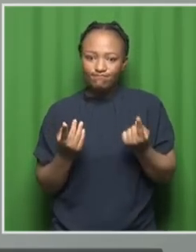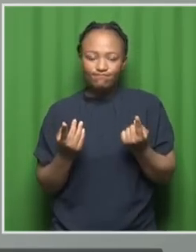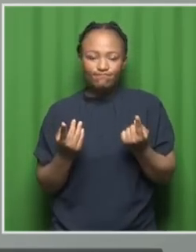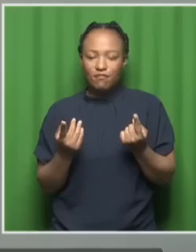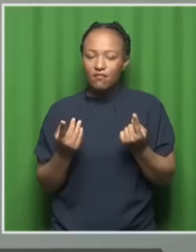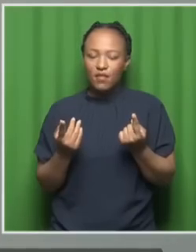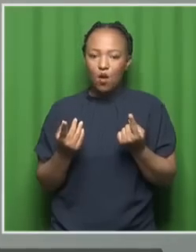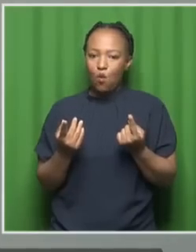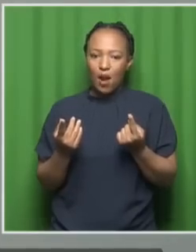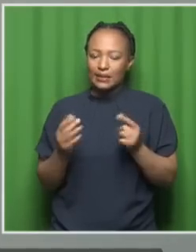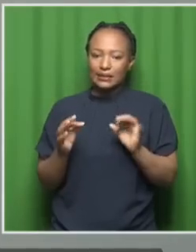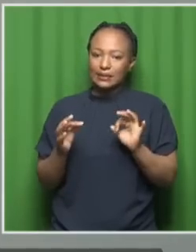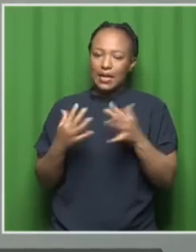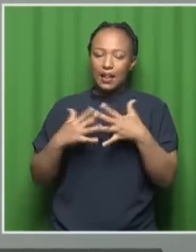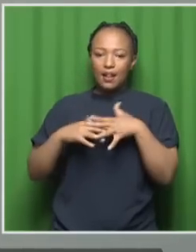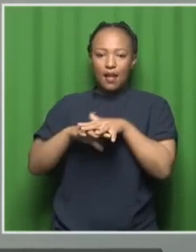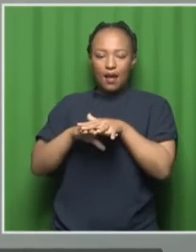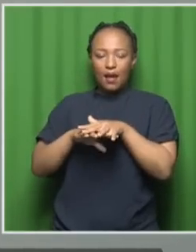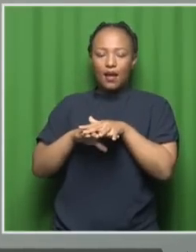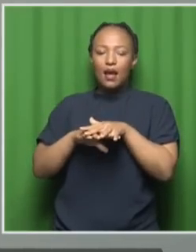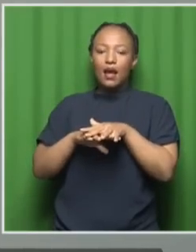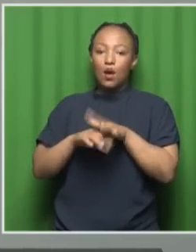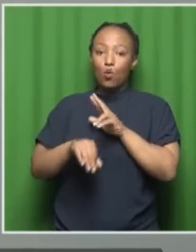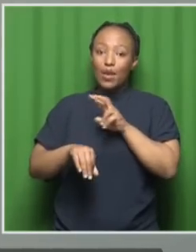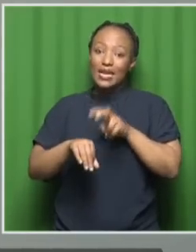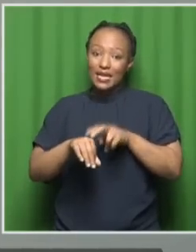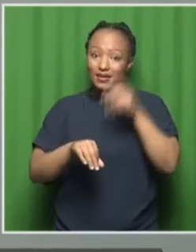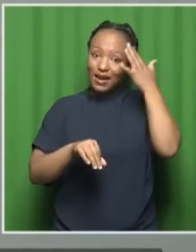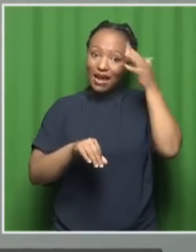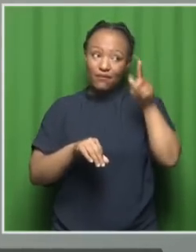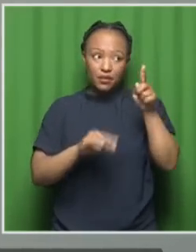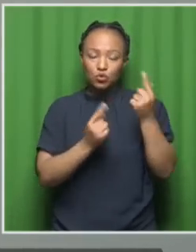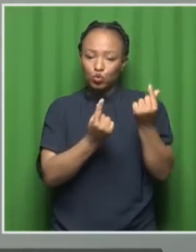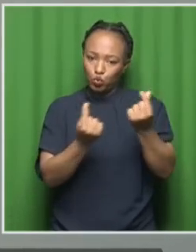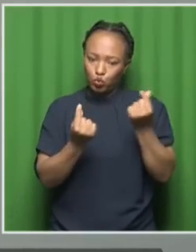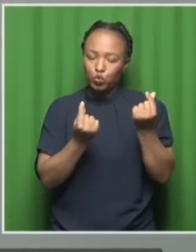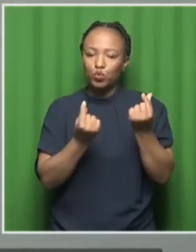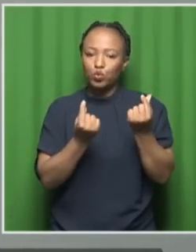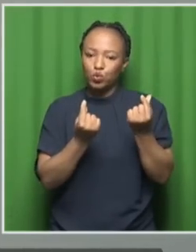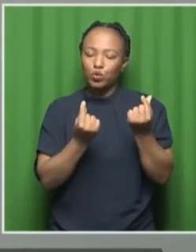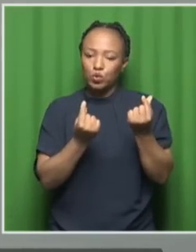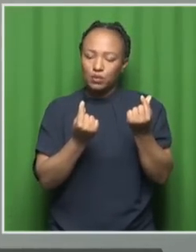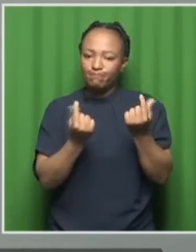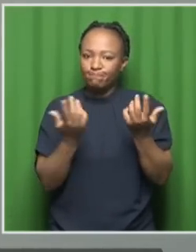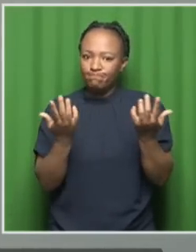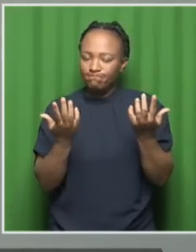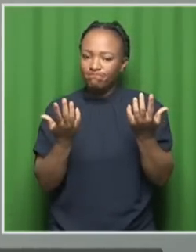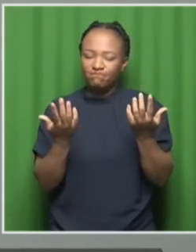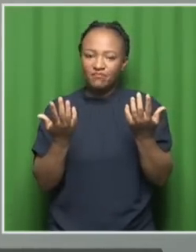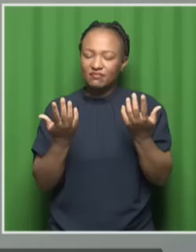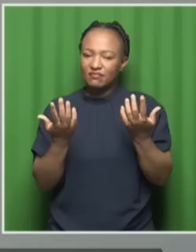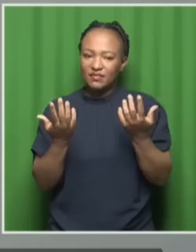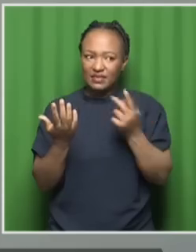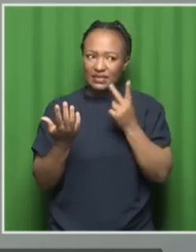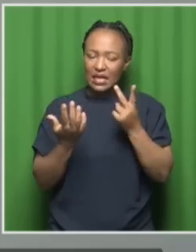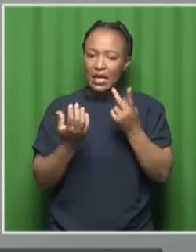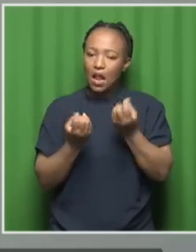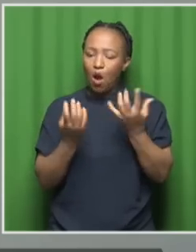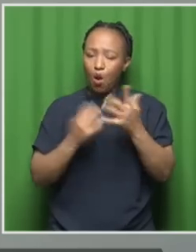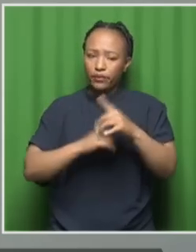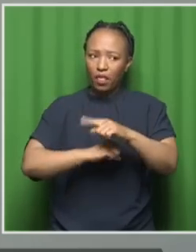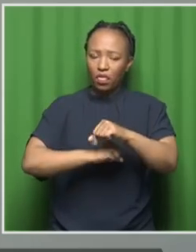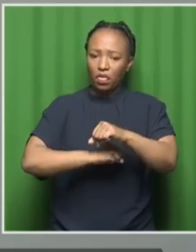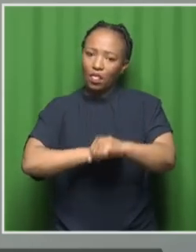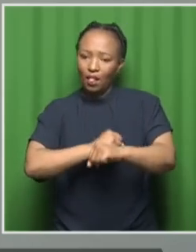operationalized. And that's the level where we need action from the government, so that there's no uncertainty. And you can see from the